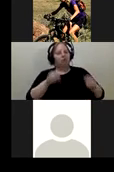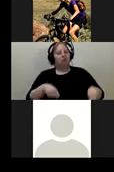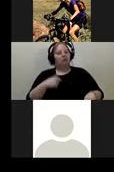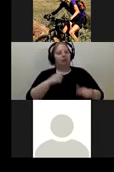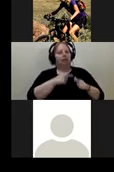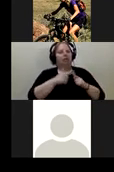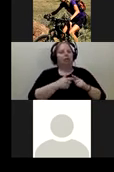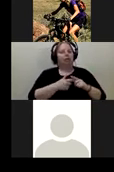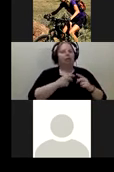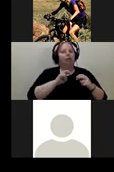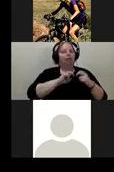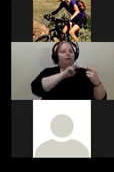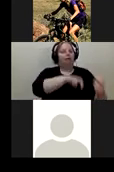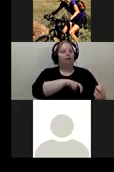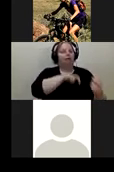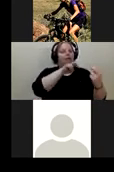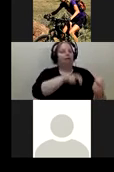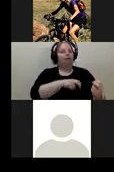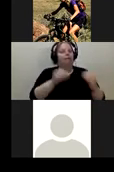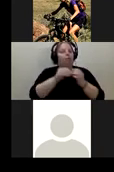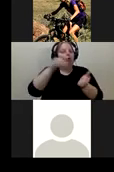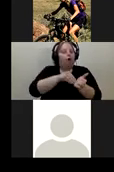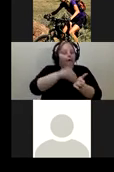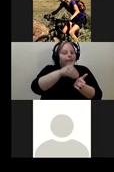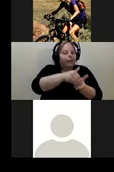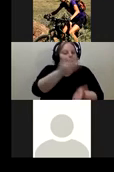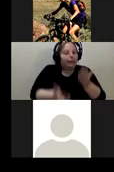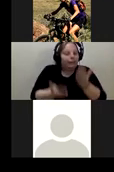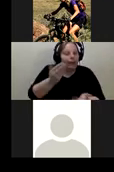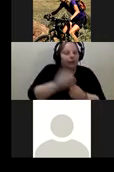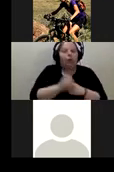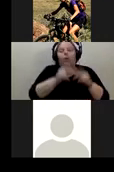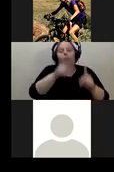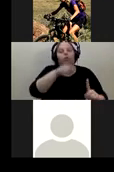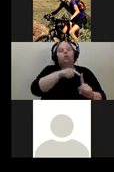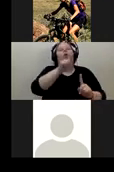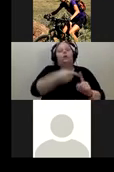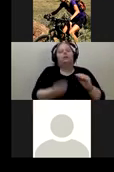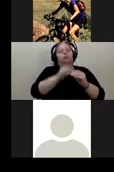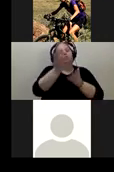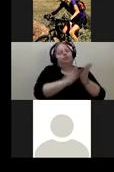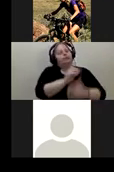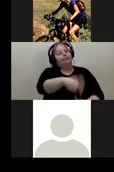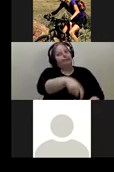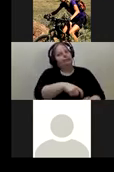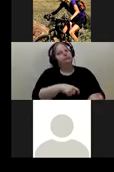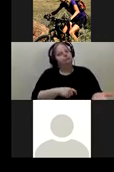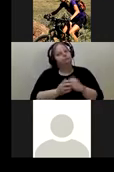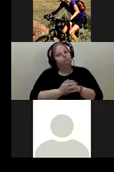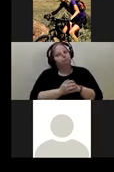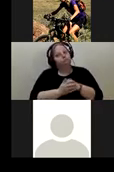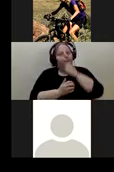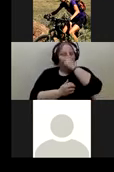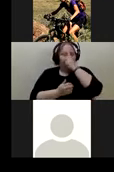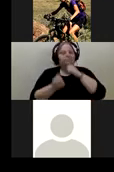meet maybe more frequently. Well, the person needs the additional service. And then you meet a